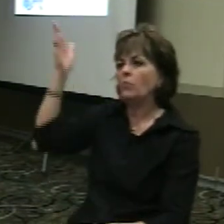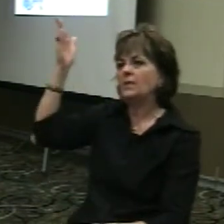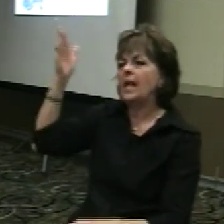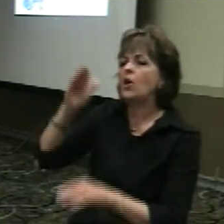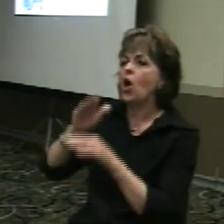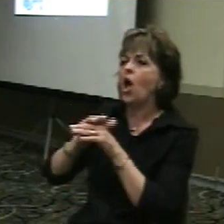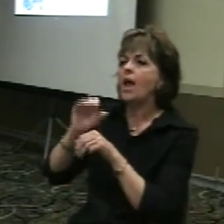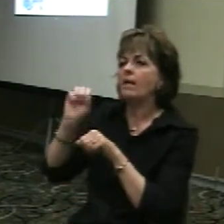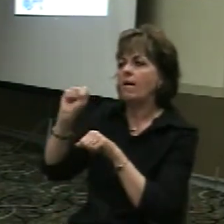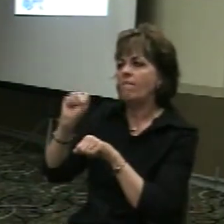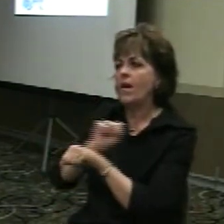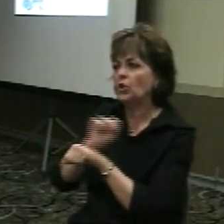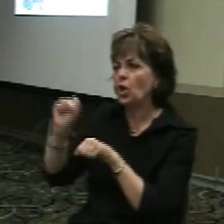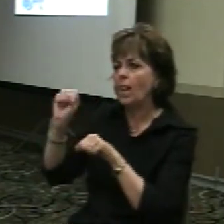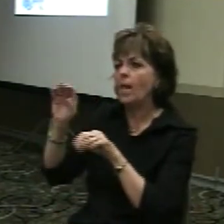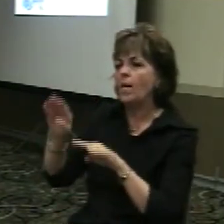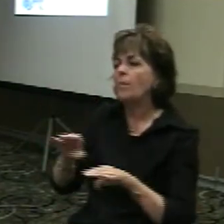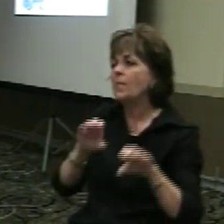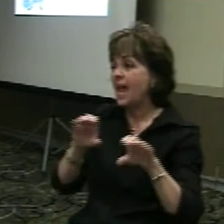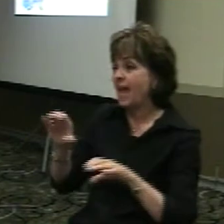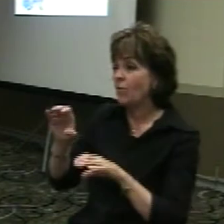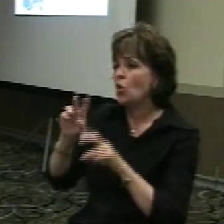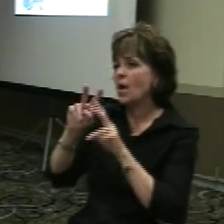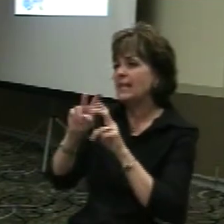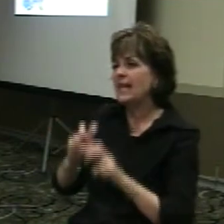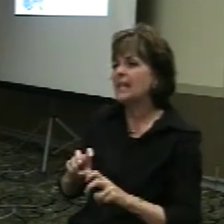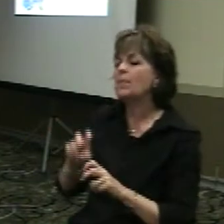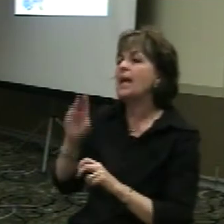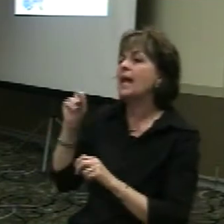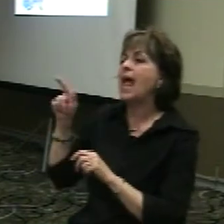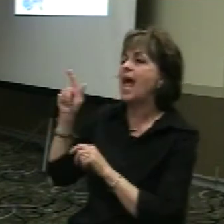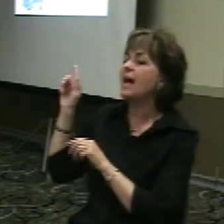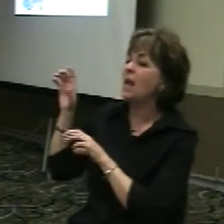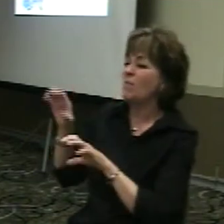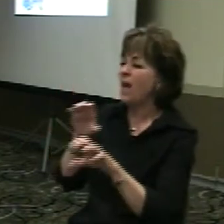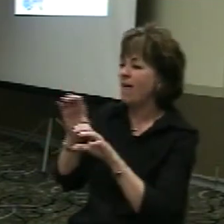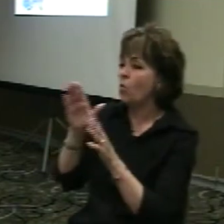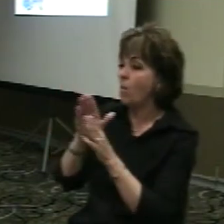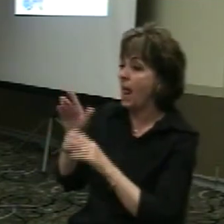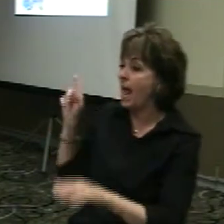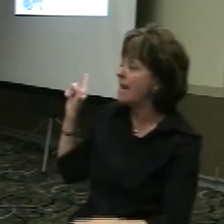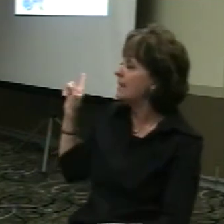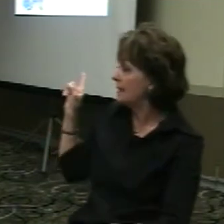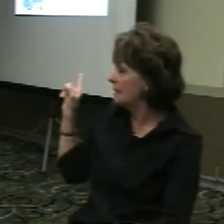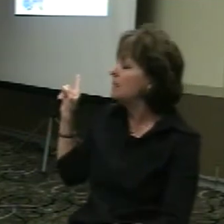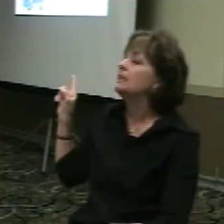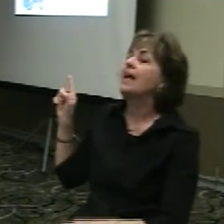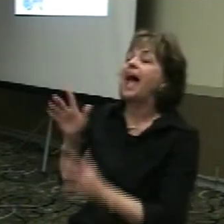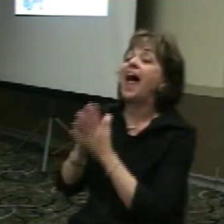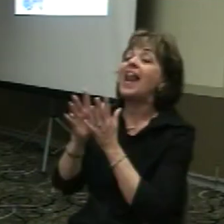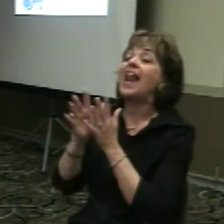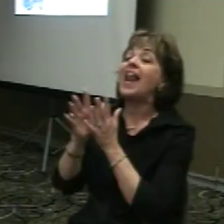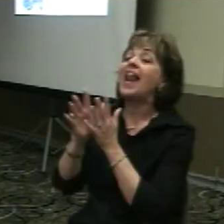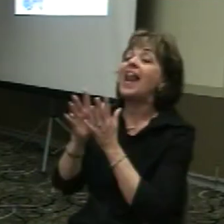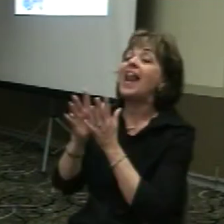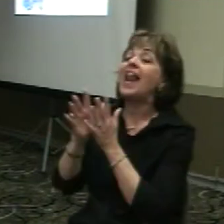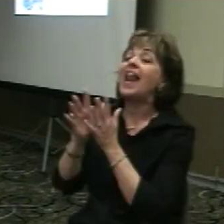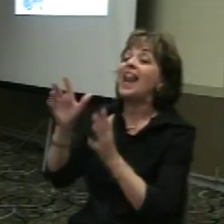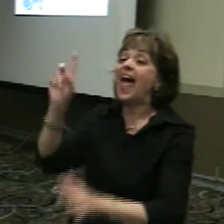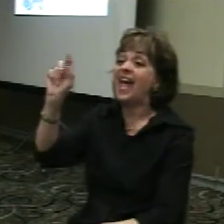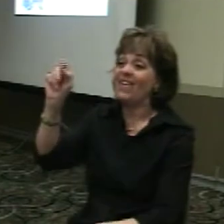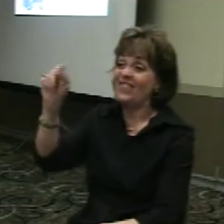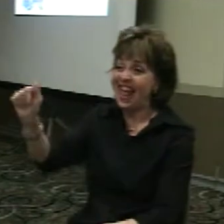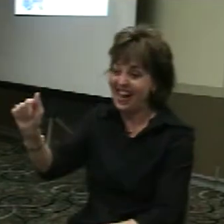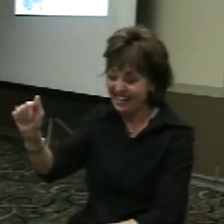be presenting today on functional behavioral assessment and behavior intervention plans and a lot of data. Who knows, right? All right. Okay,